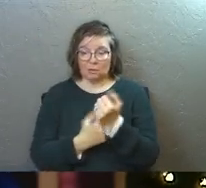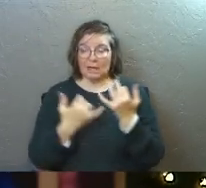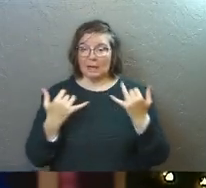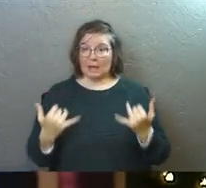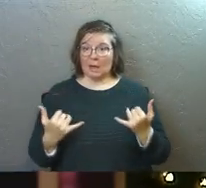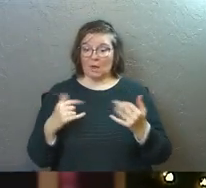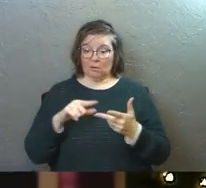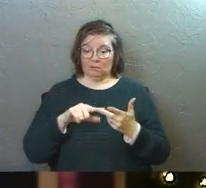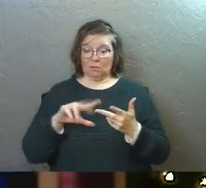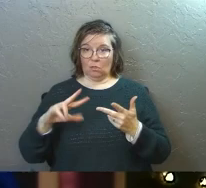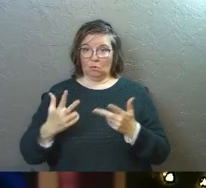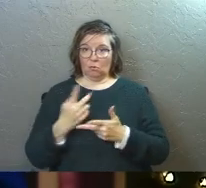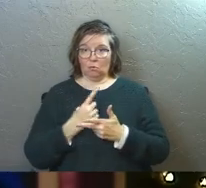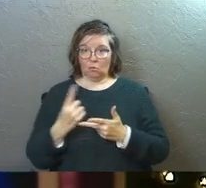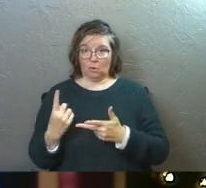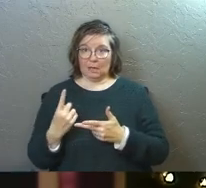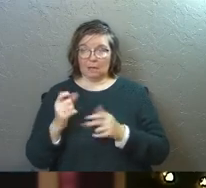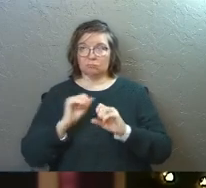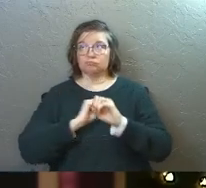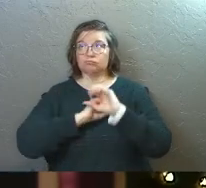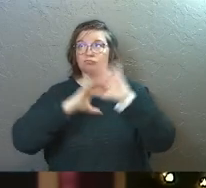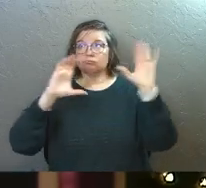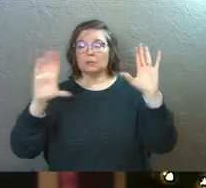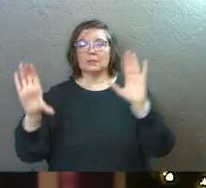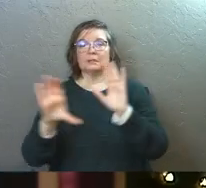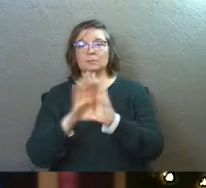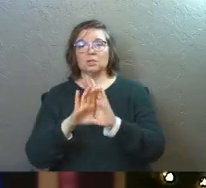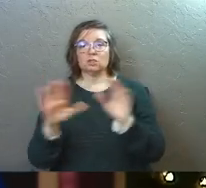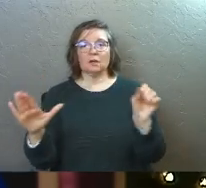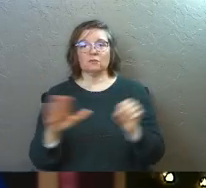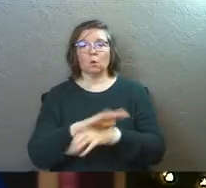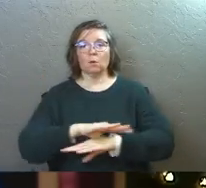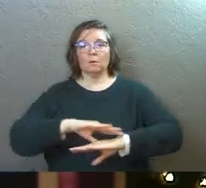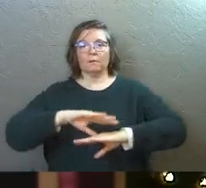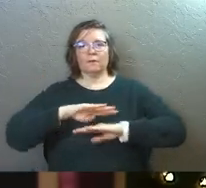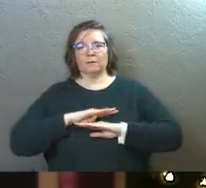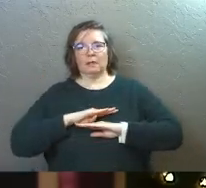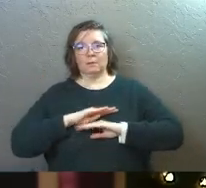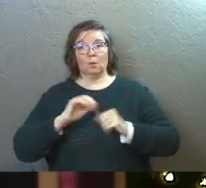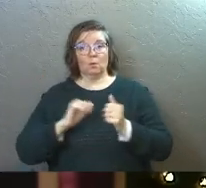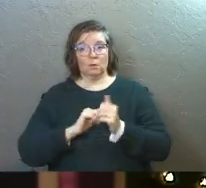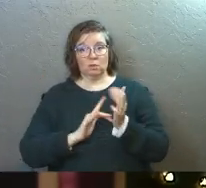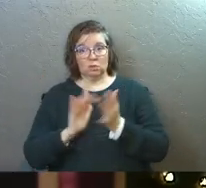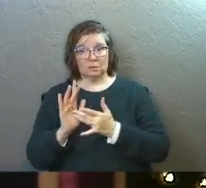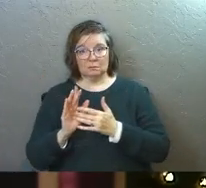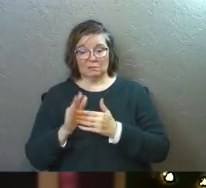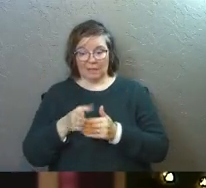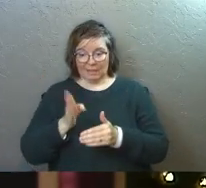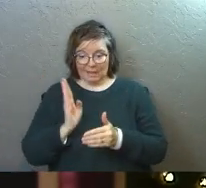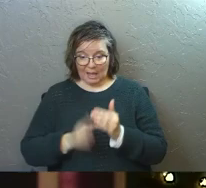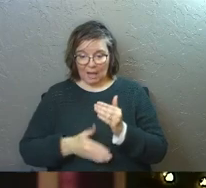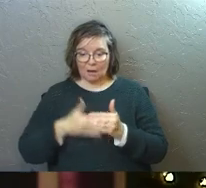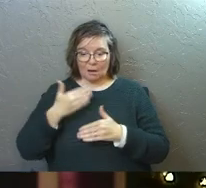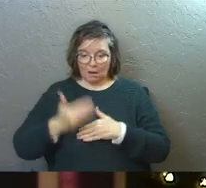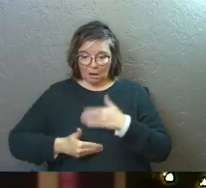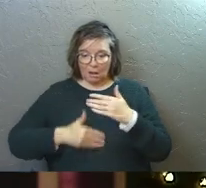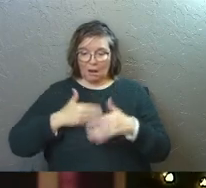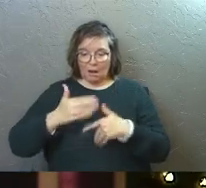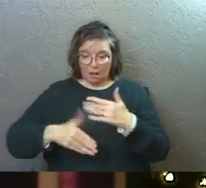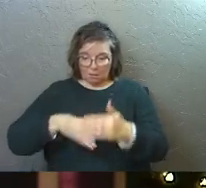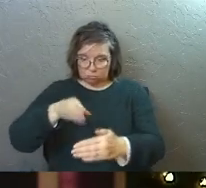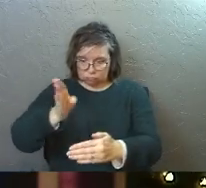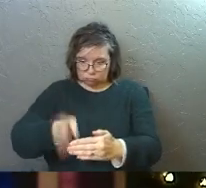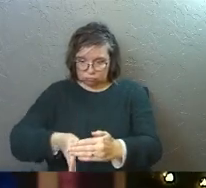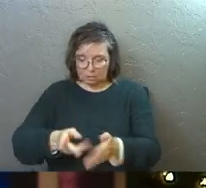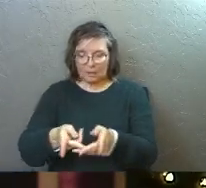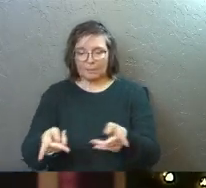week, what Paul starts to open the door on is this picture of total fulfillment in Jesus. That the end of the days, of my days, of our days here on this